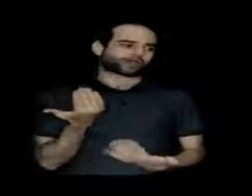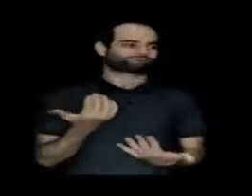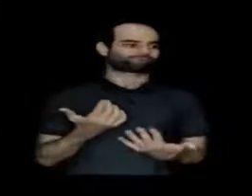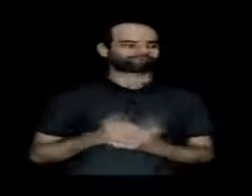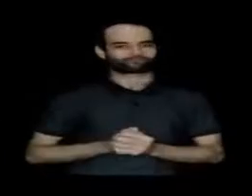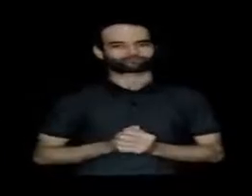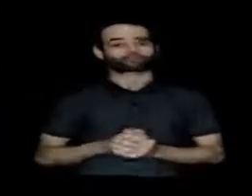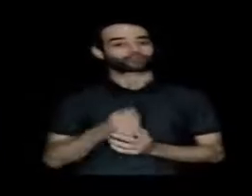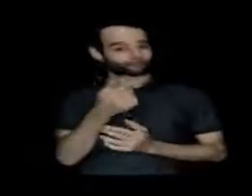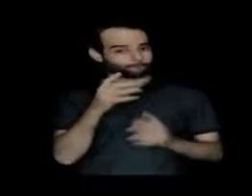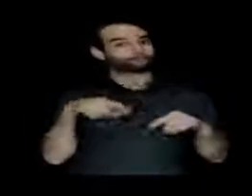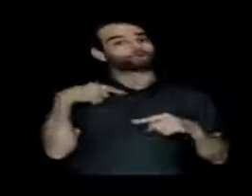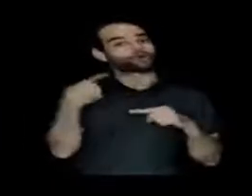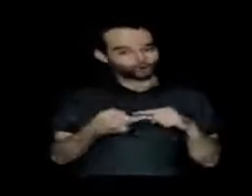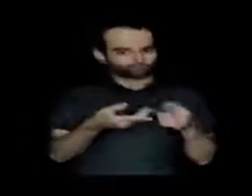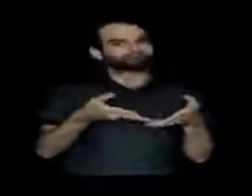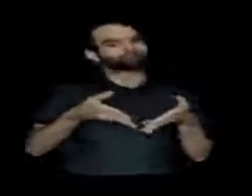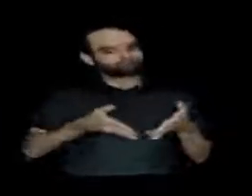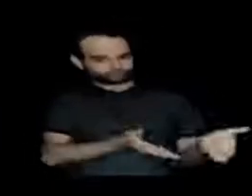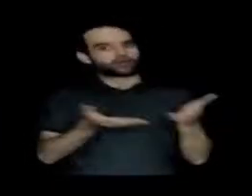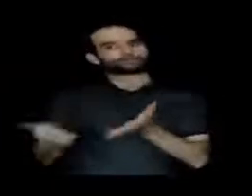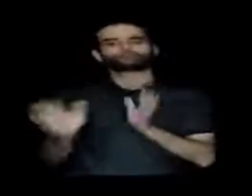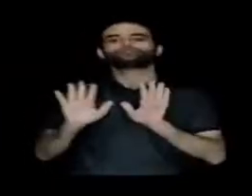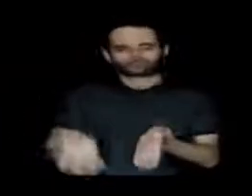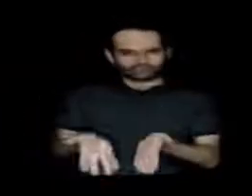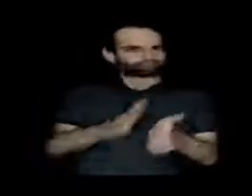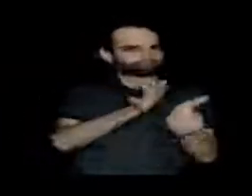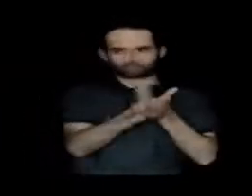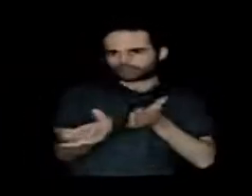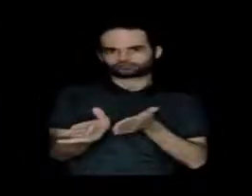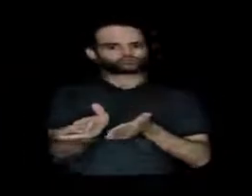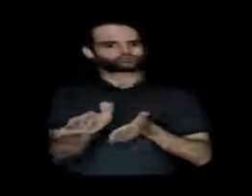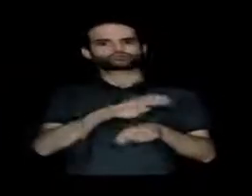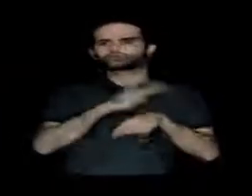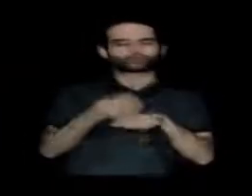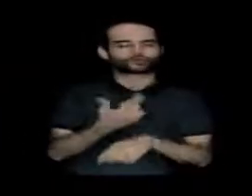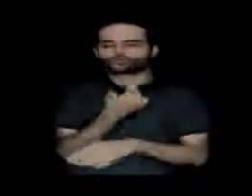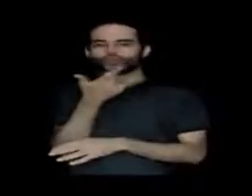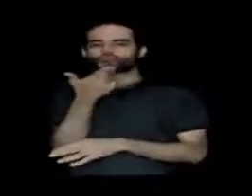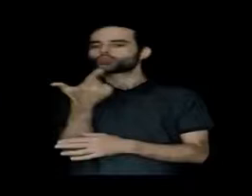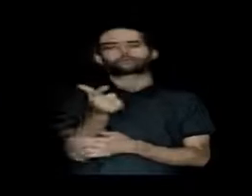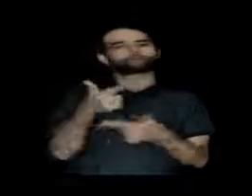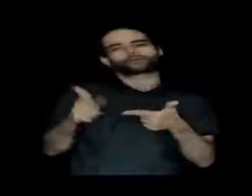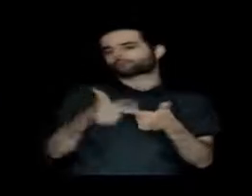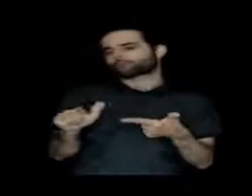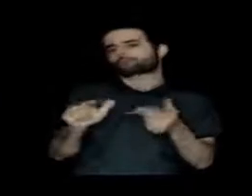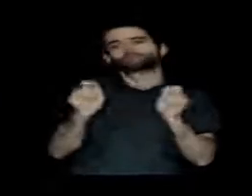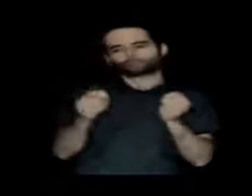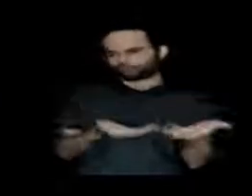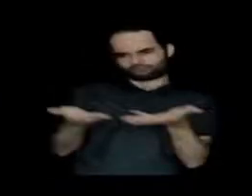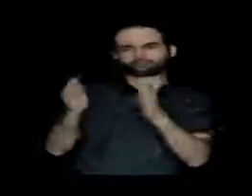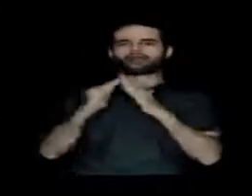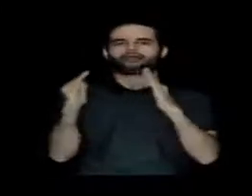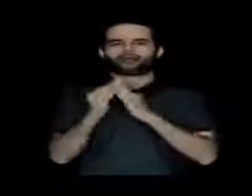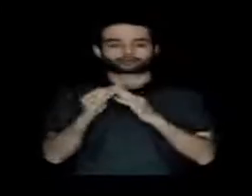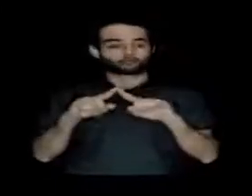anything. Then I began to realize that there was something different and blindness was the first to